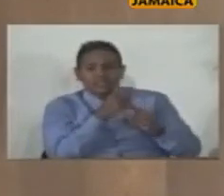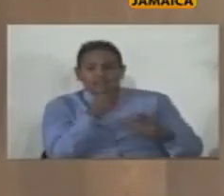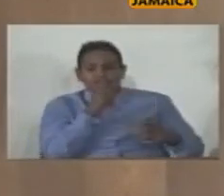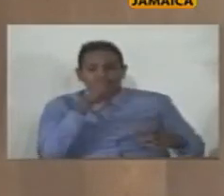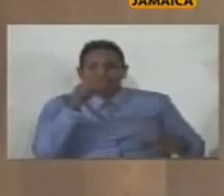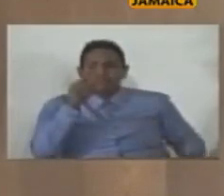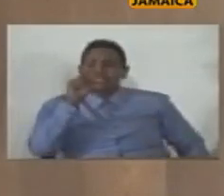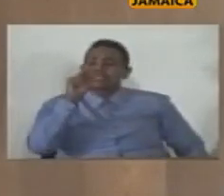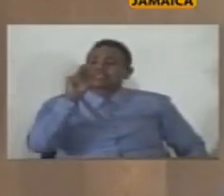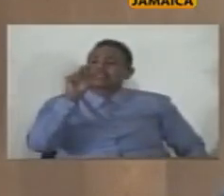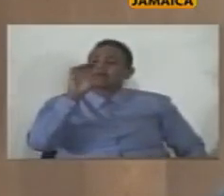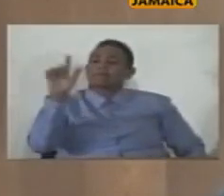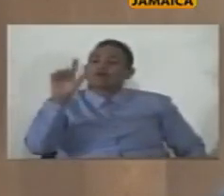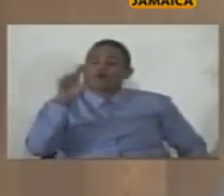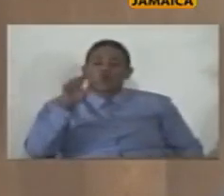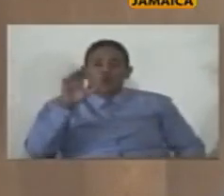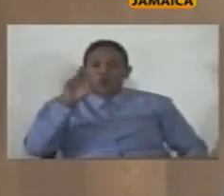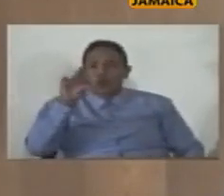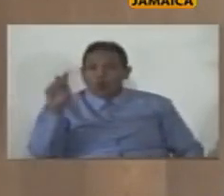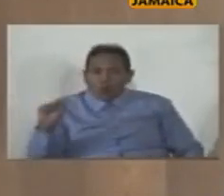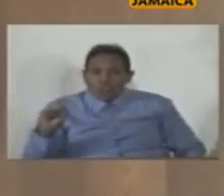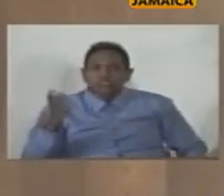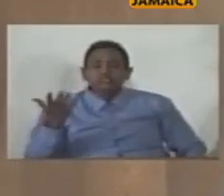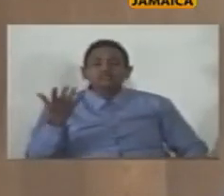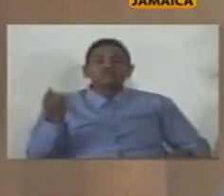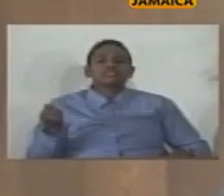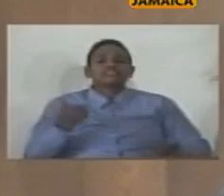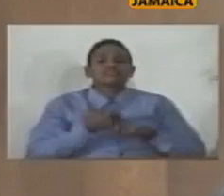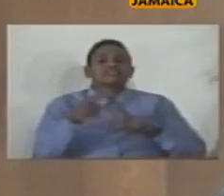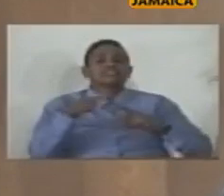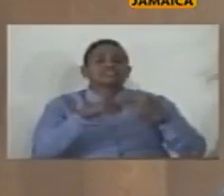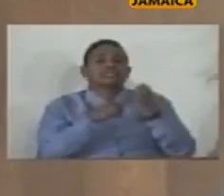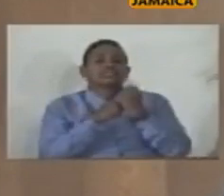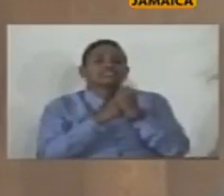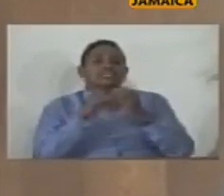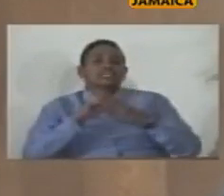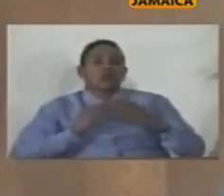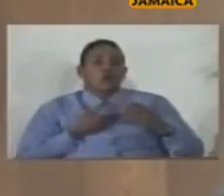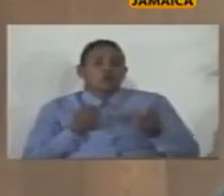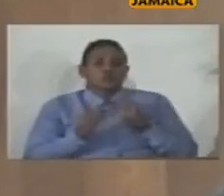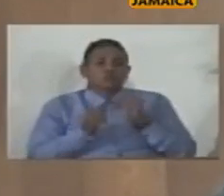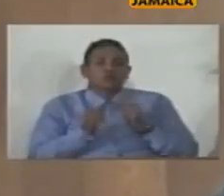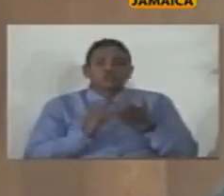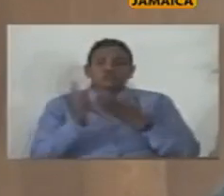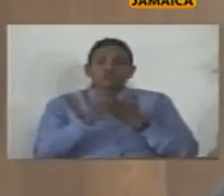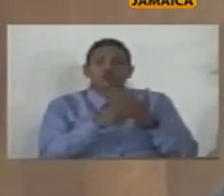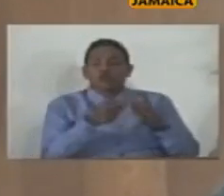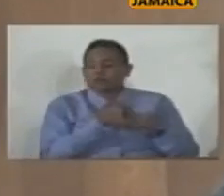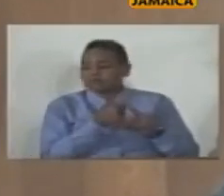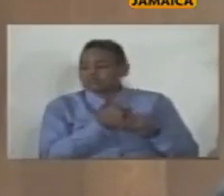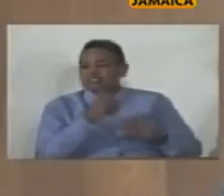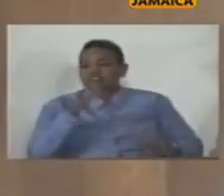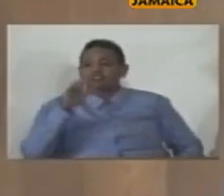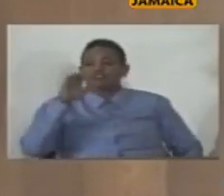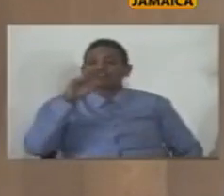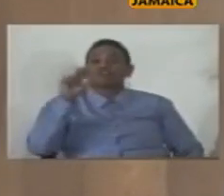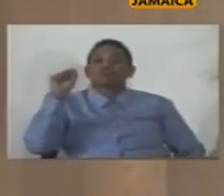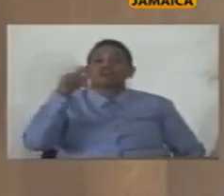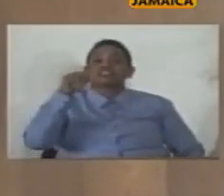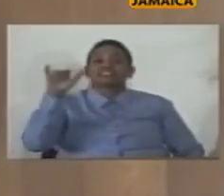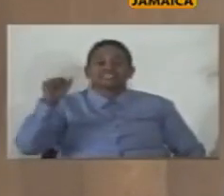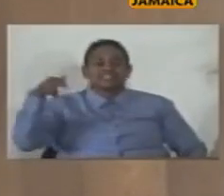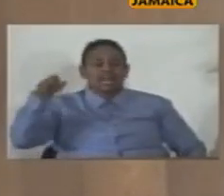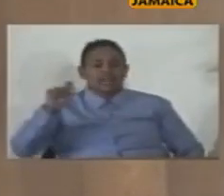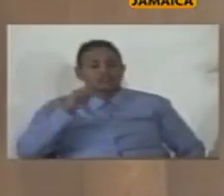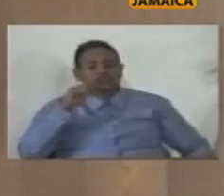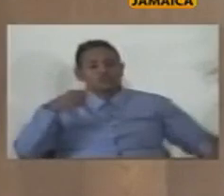netball courts, and this has been assisting in our sports program. The Cross Keys High School has produced some of the